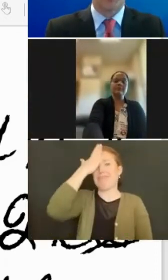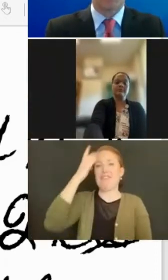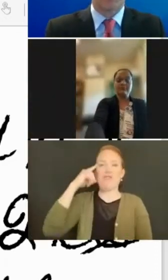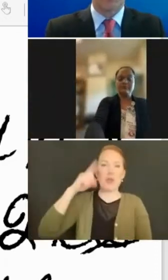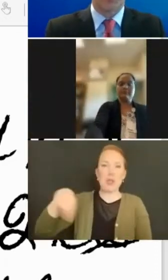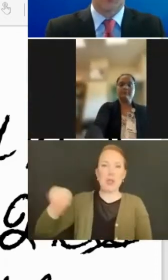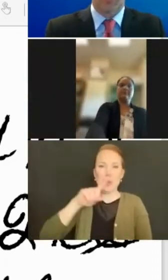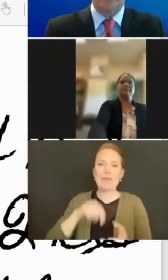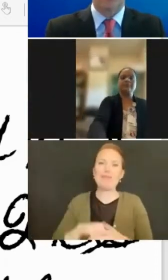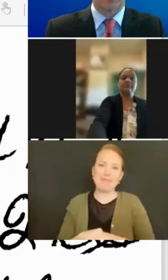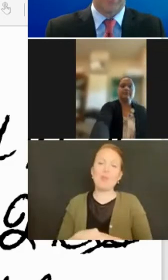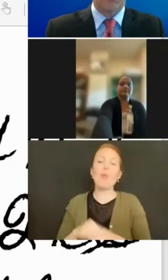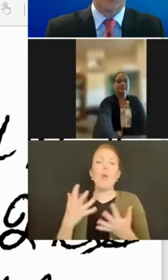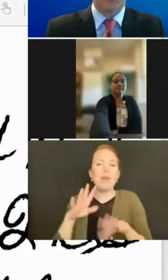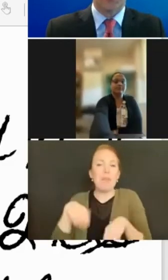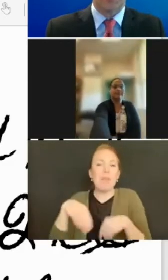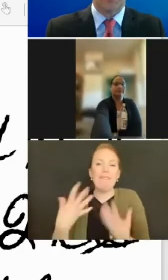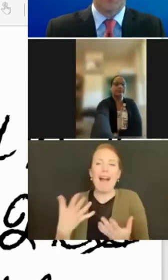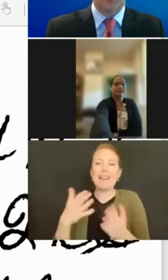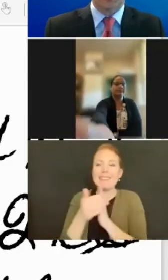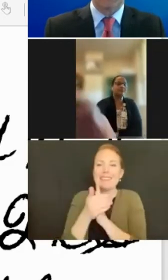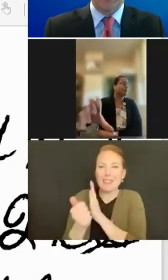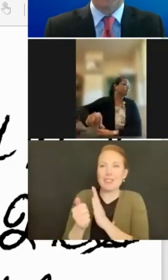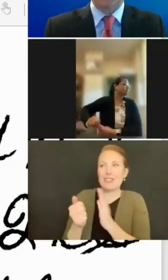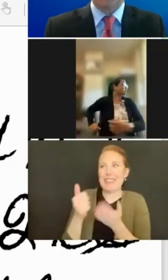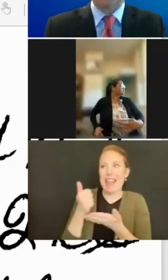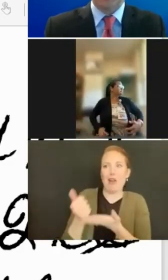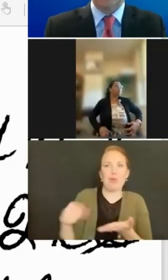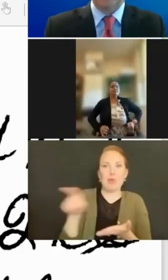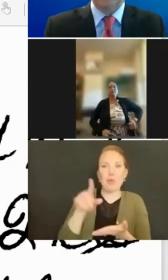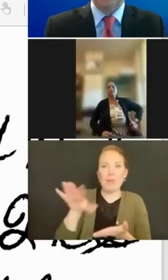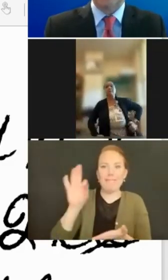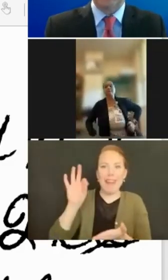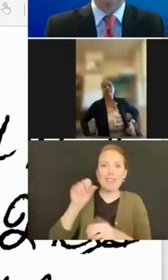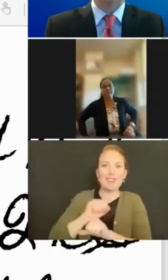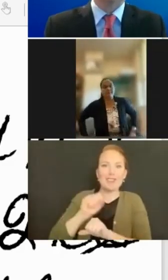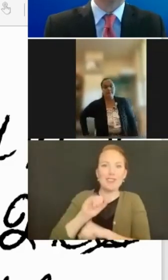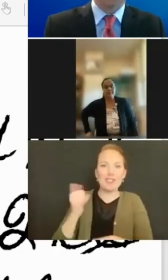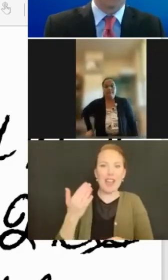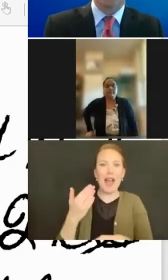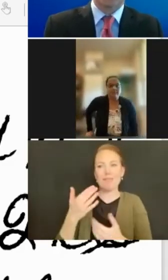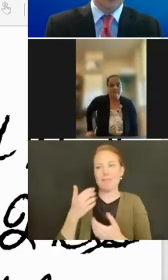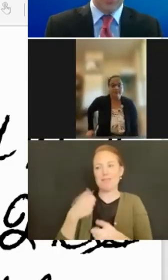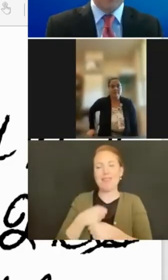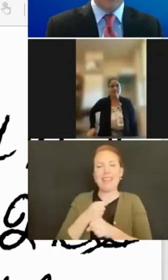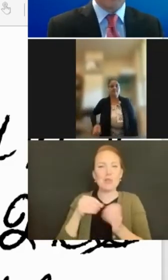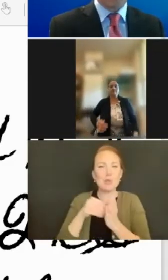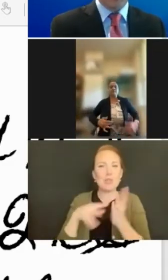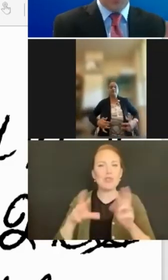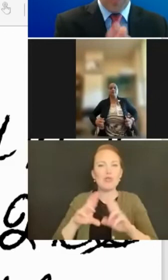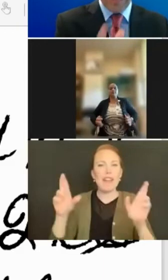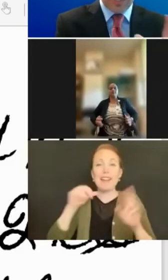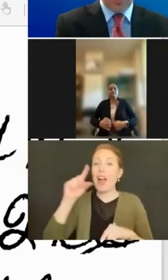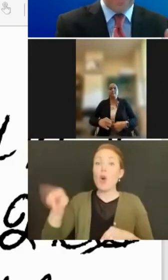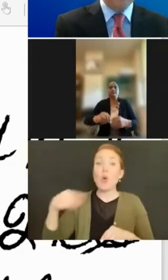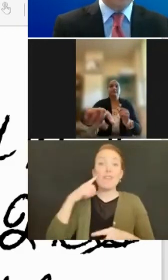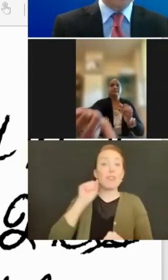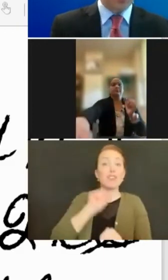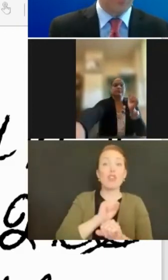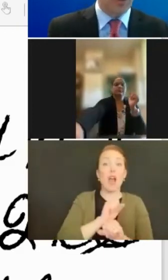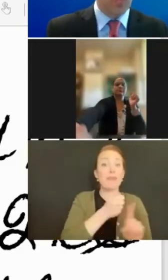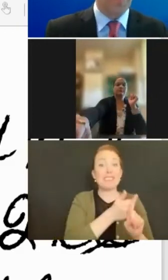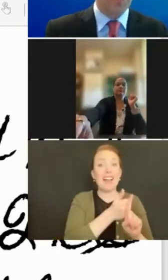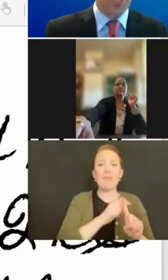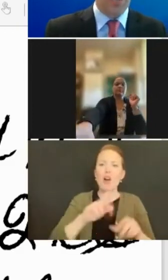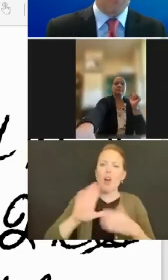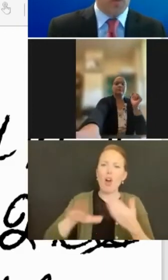these employability skills right to the classroom so we can make your students ready, not just for the job itself, but all these little life skills